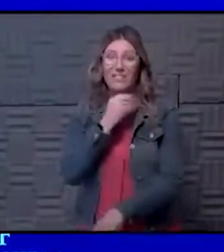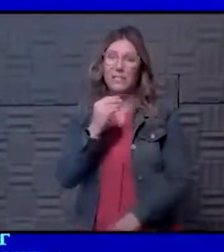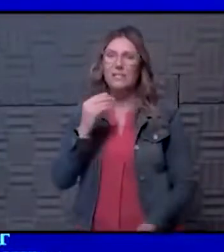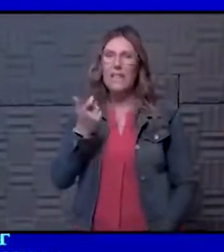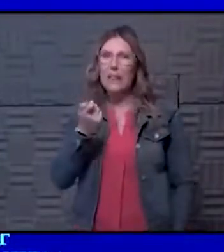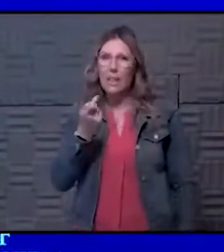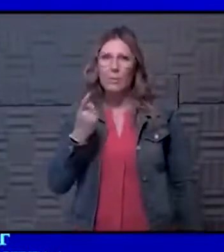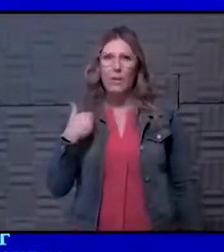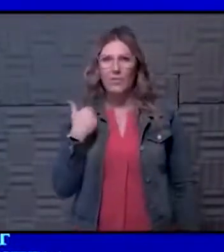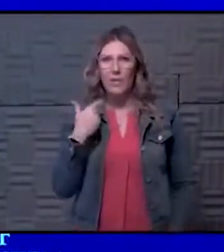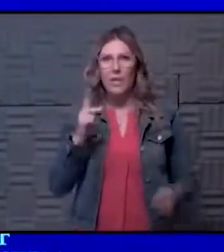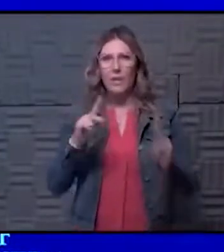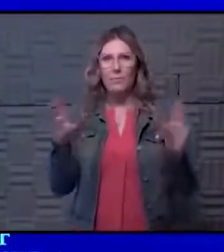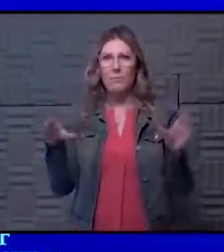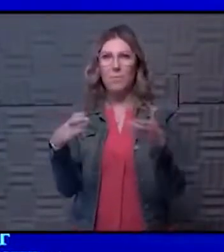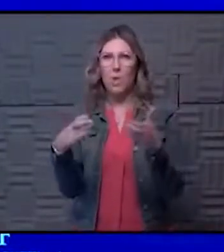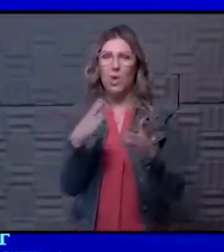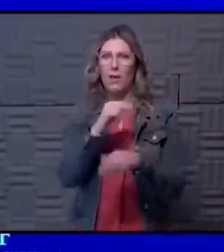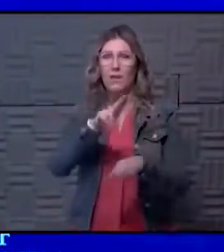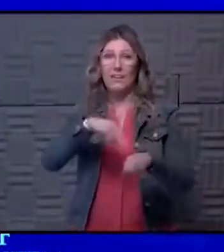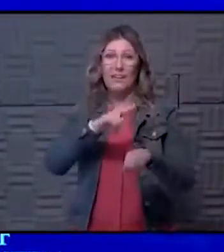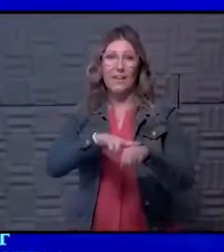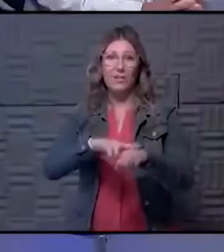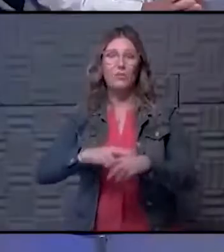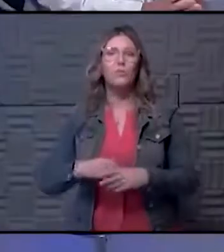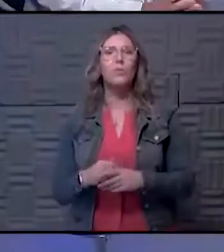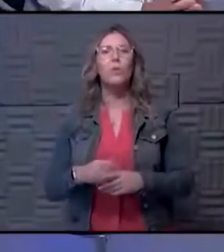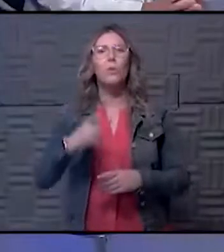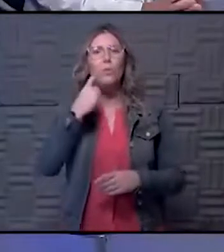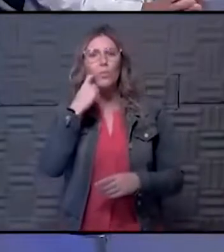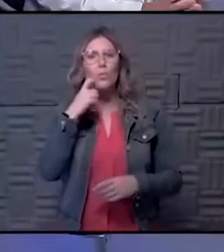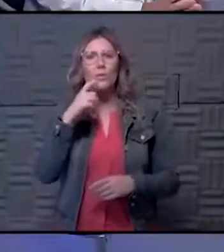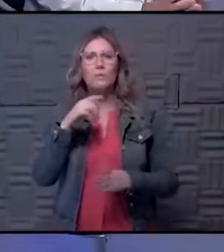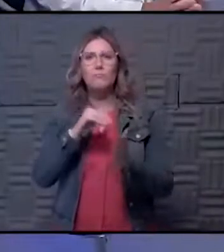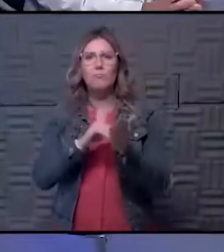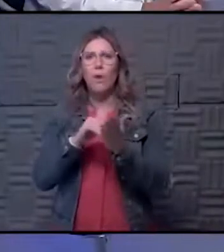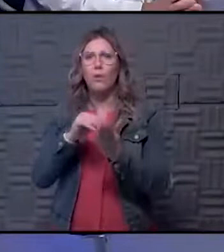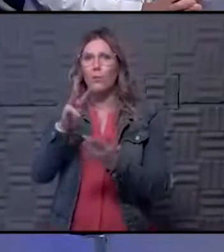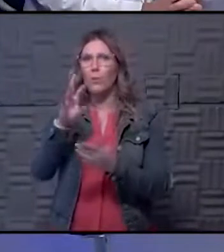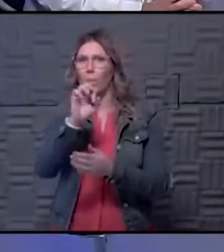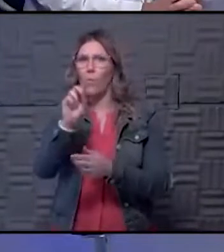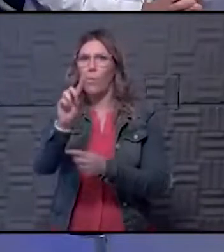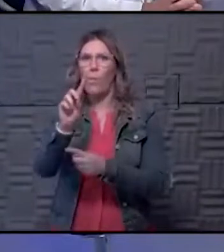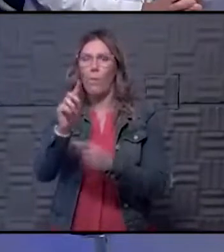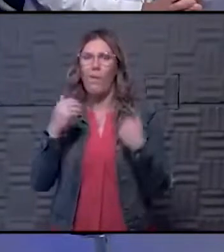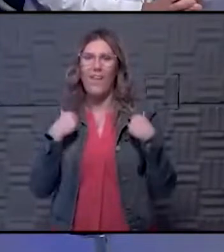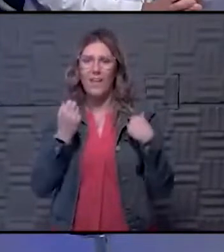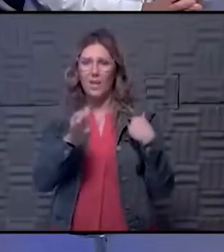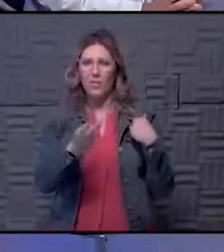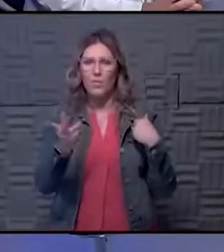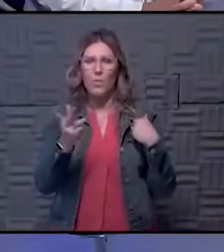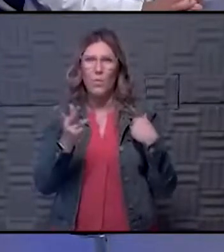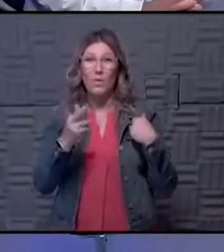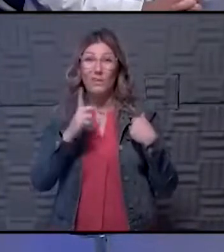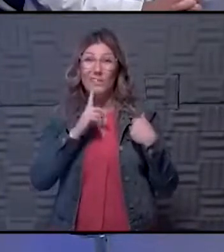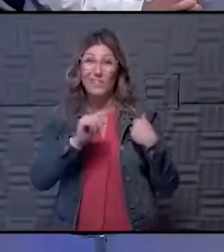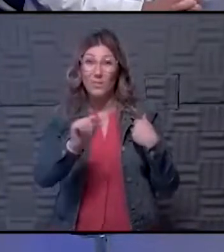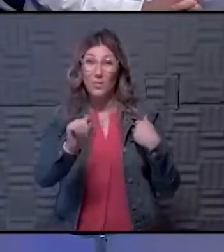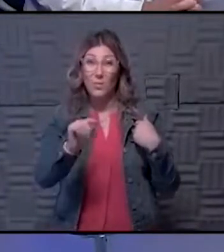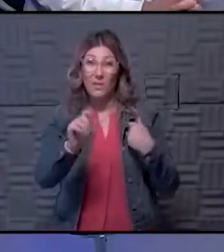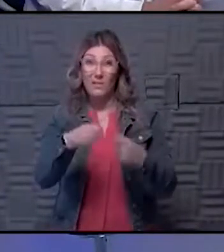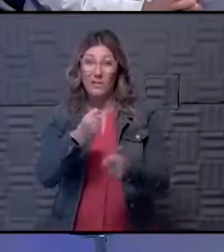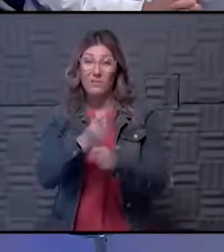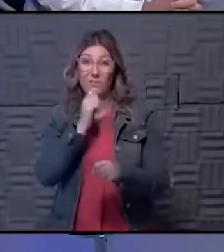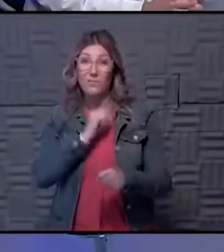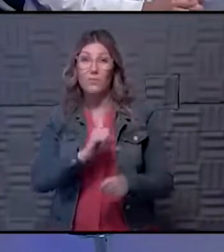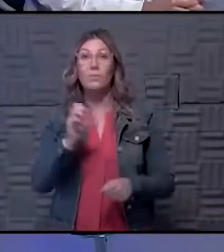age population. Yeah, So- last time and that's true David- nationally too. Yeah, last time Dr. Wild was on, he mentioned that we had at least a couple that were even in their Yeah. 20s.